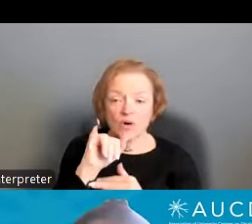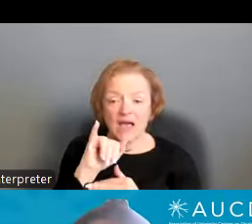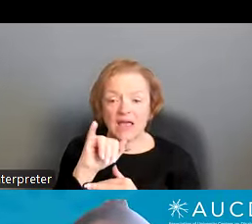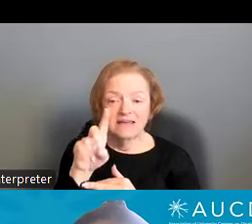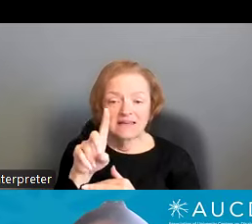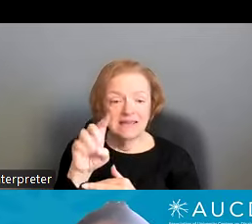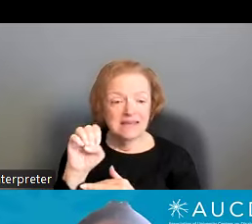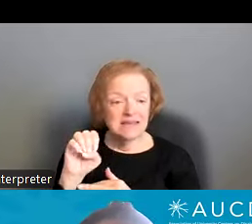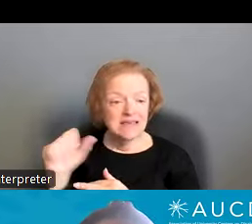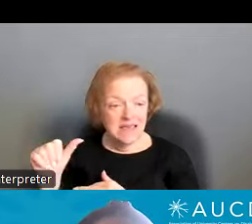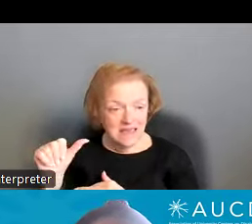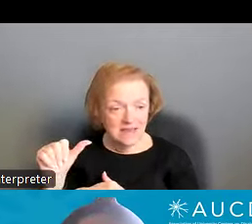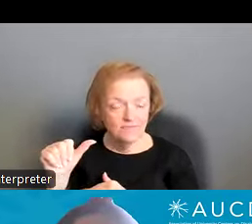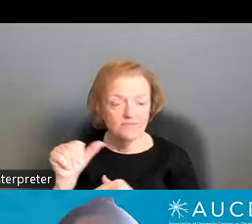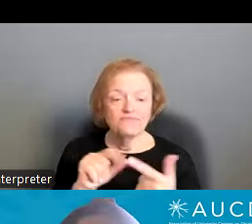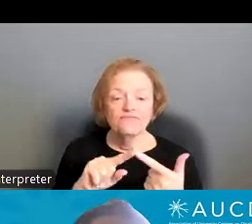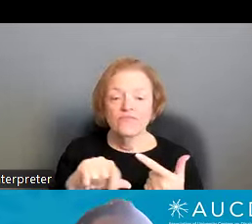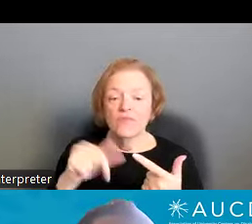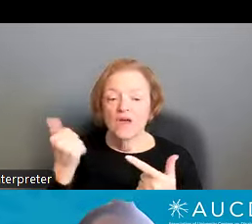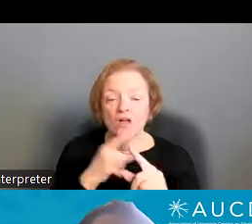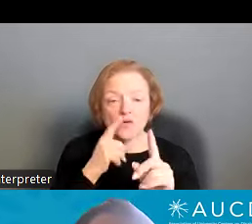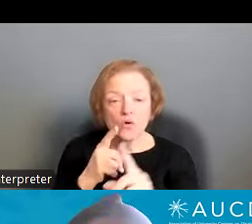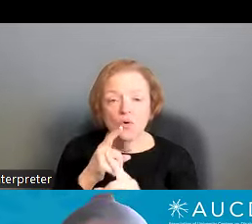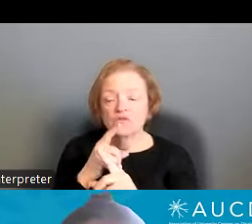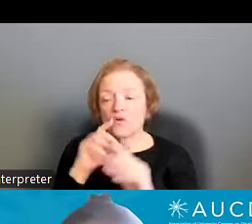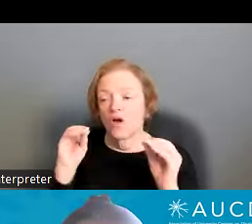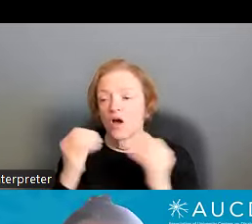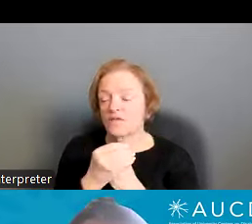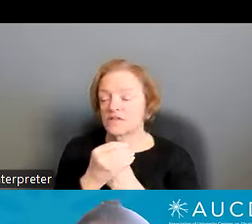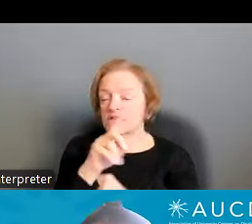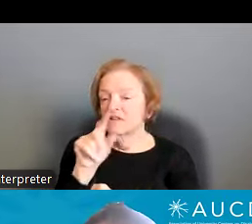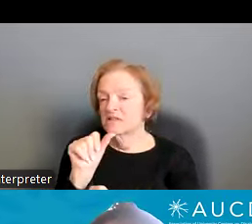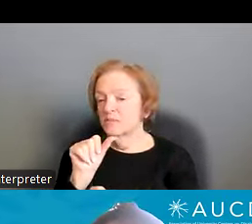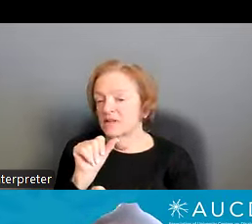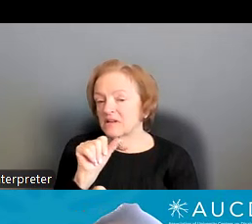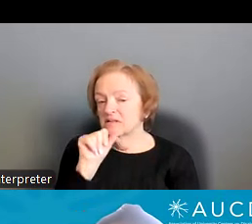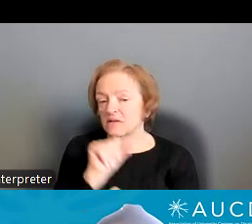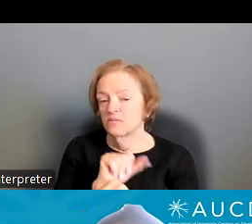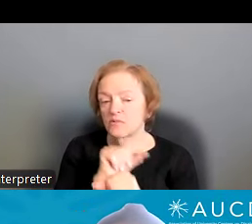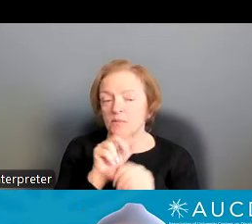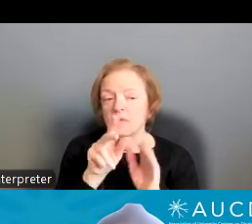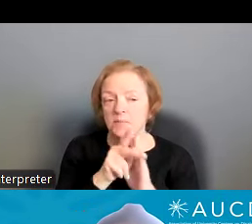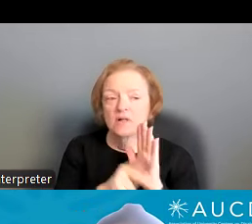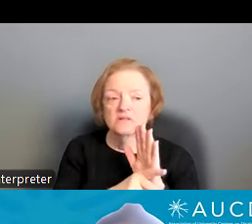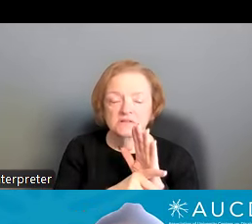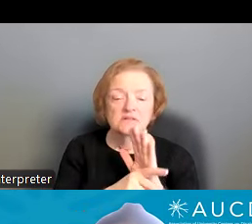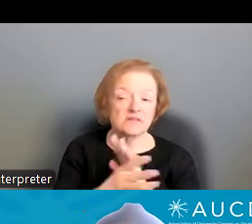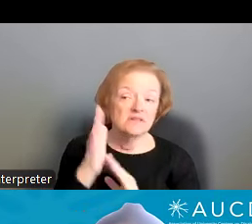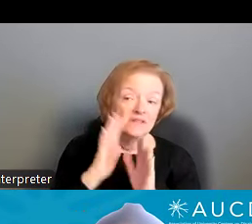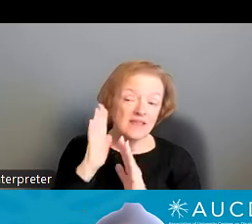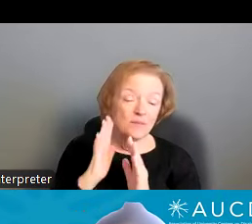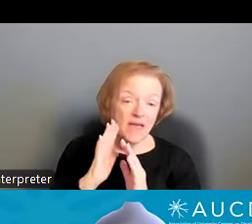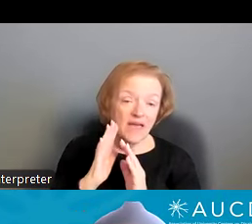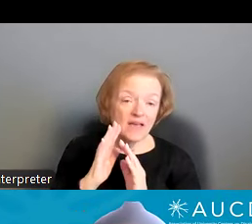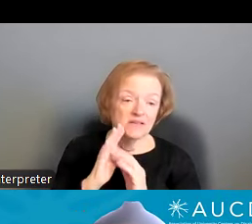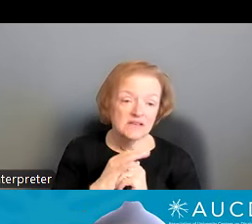and initiatives undertaken by the Office of Disability Employment Policy, and in the past, the Disability